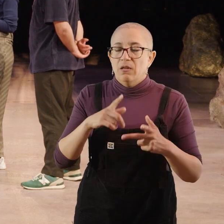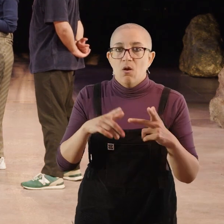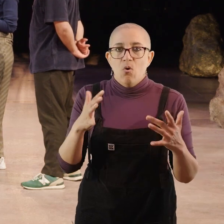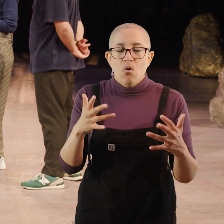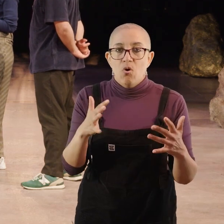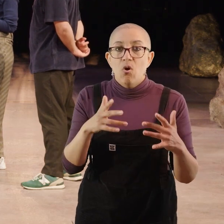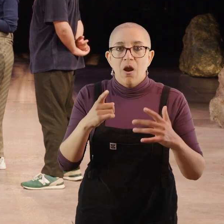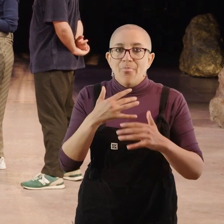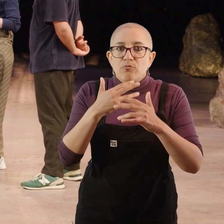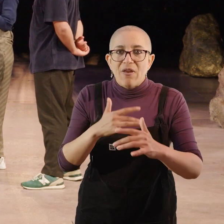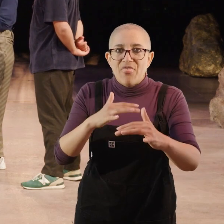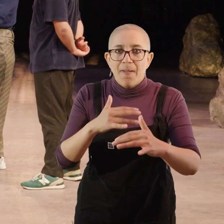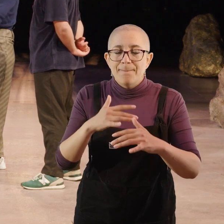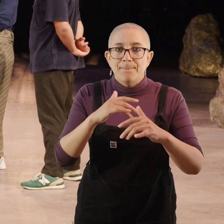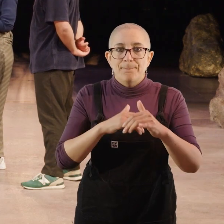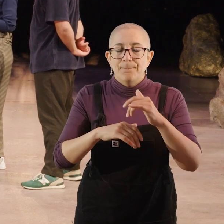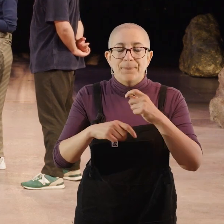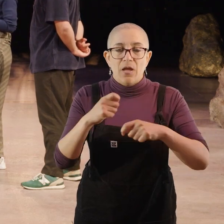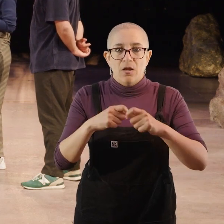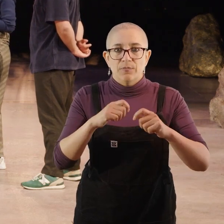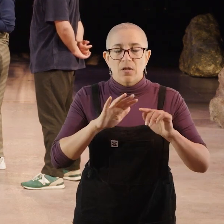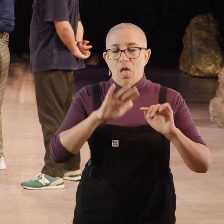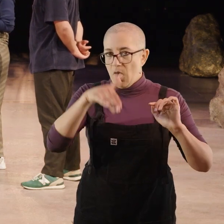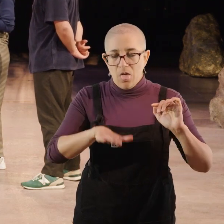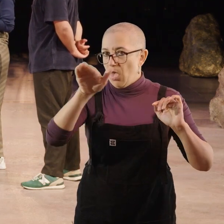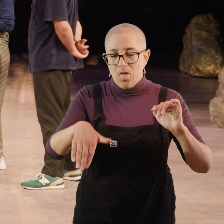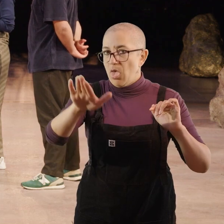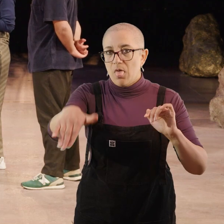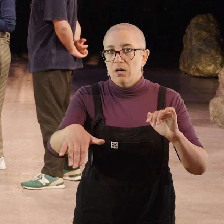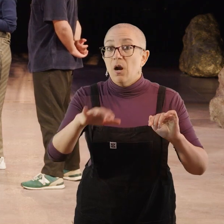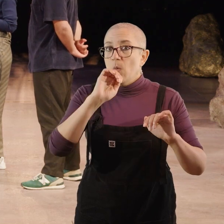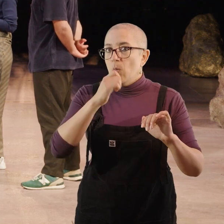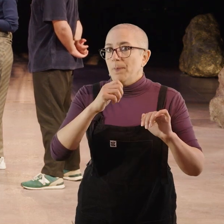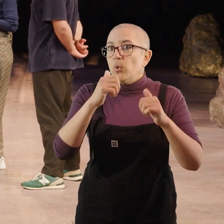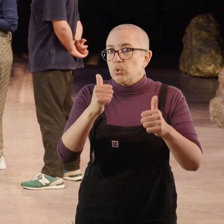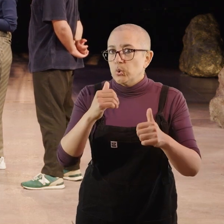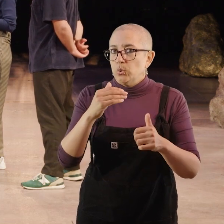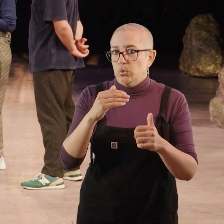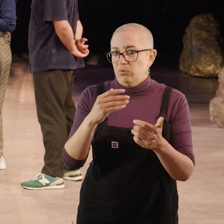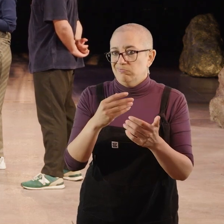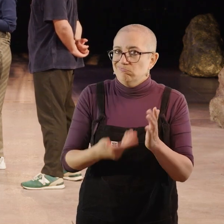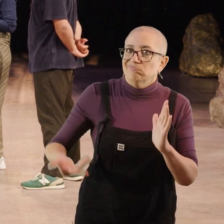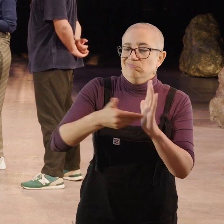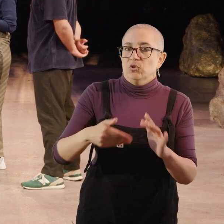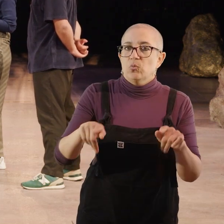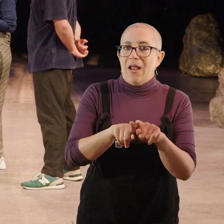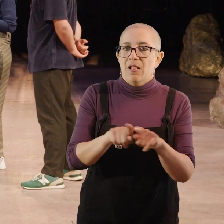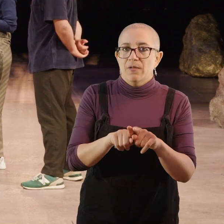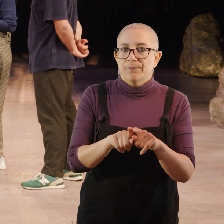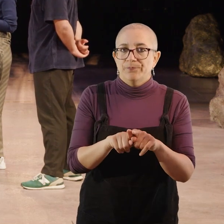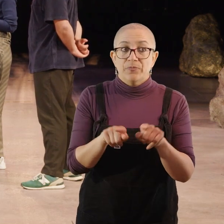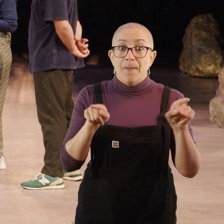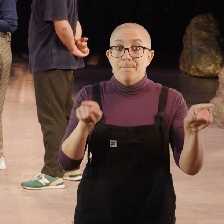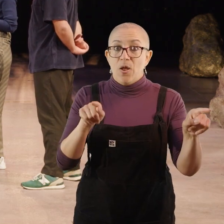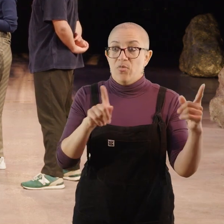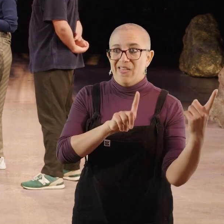gets, the rhythm gets quite erratic. Yeah, that would be a good thing to kind of mark as well, because they both enter the room of hell,